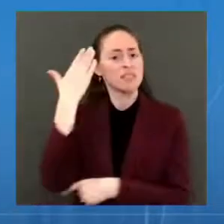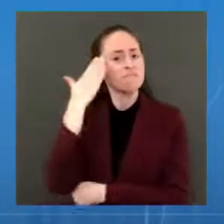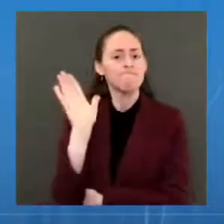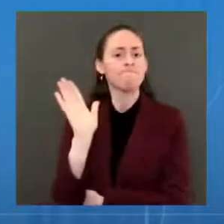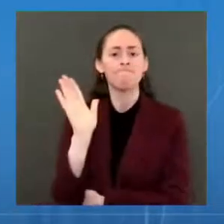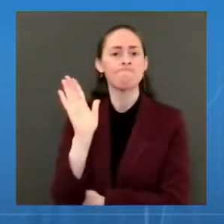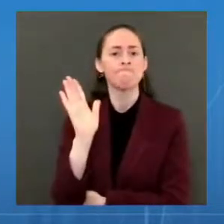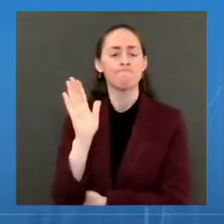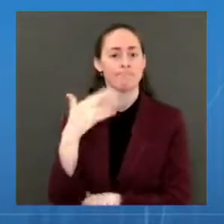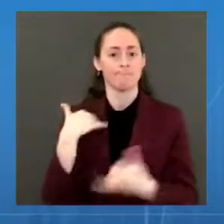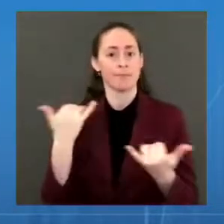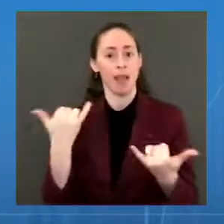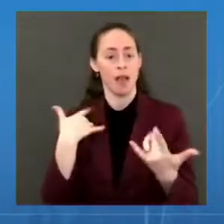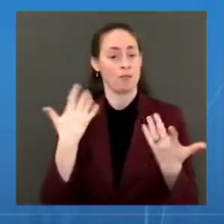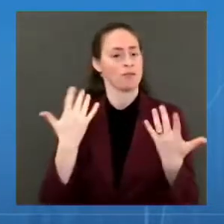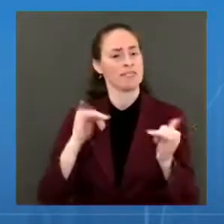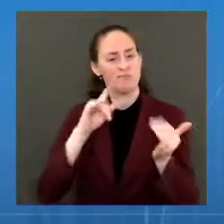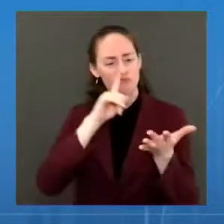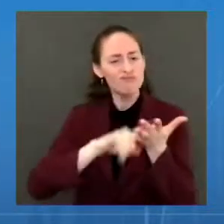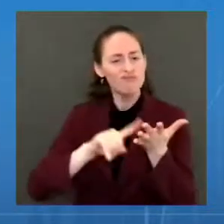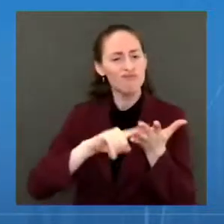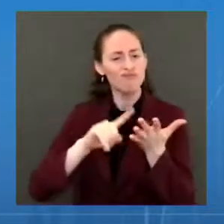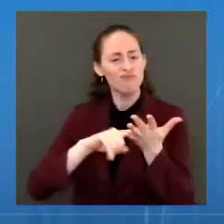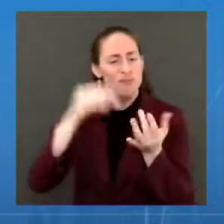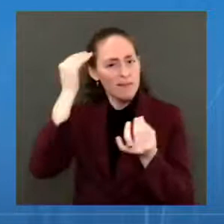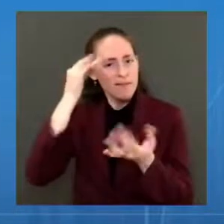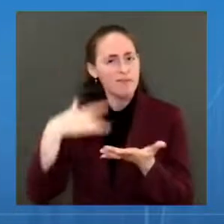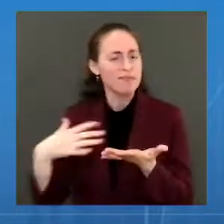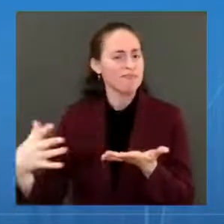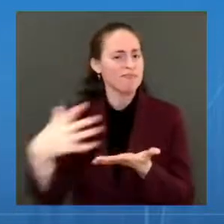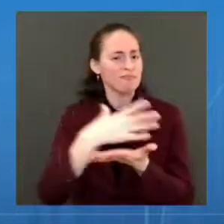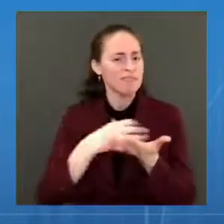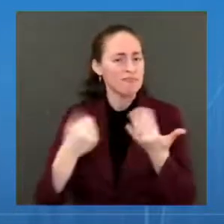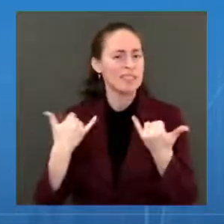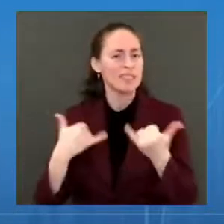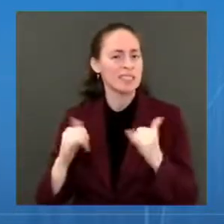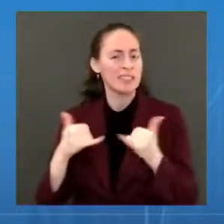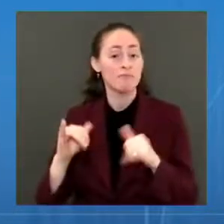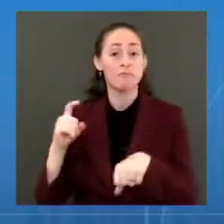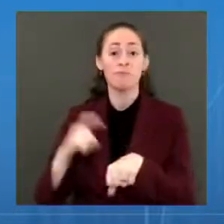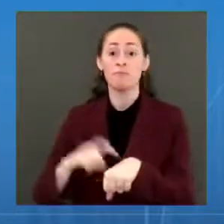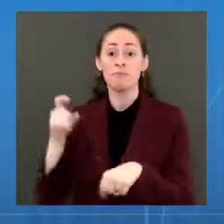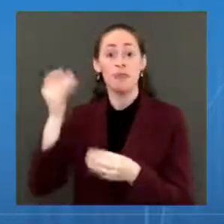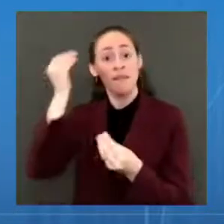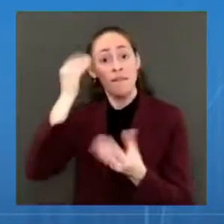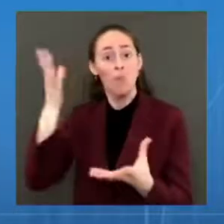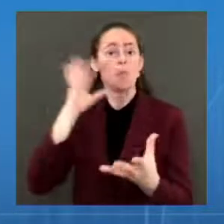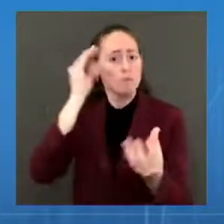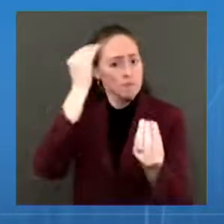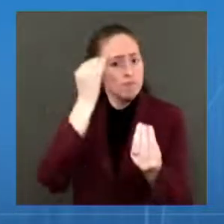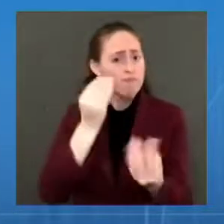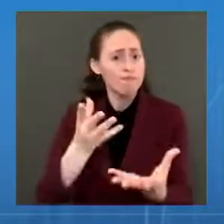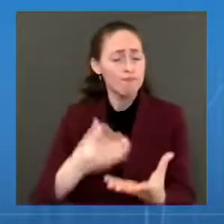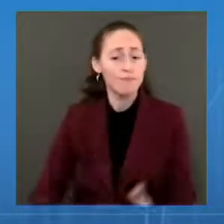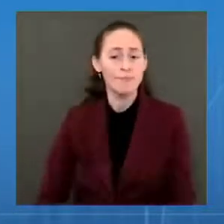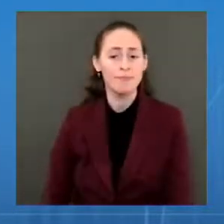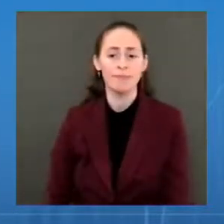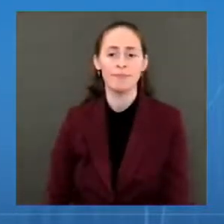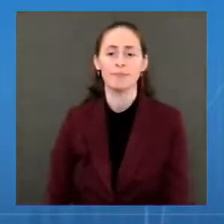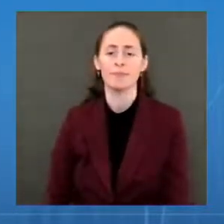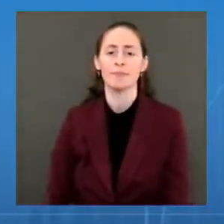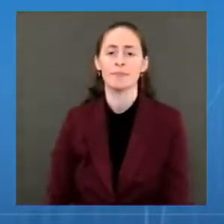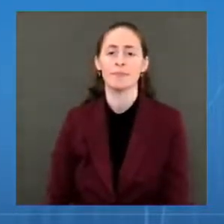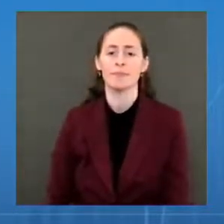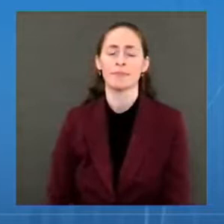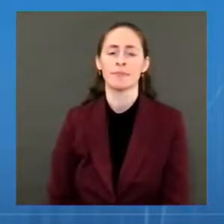data that hopefully will inform us about that. Let me explain. What we are hoping for, and as an immunologist